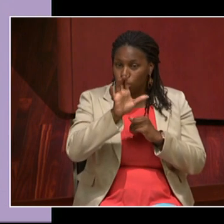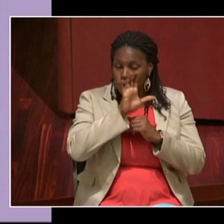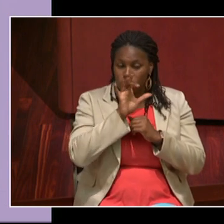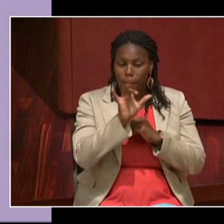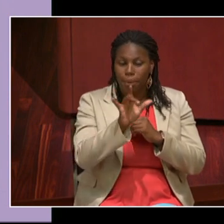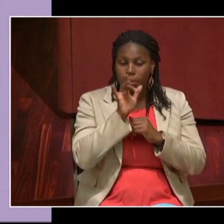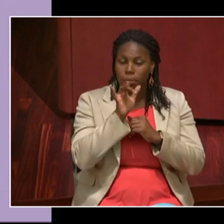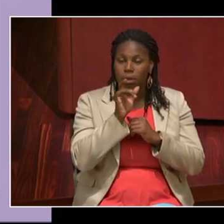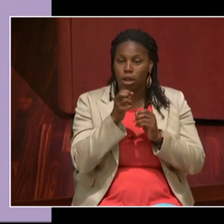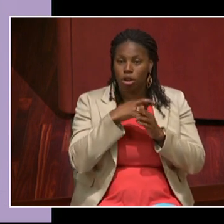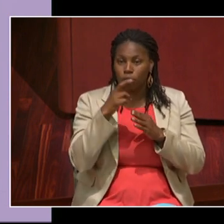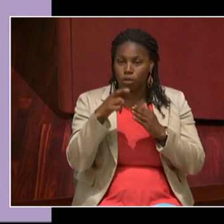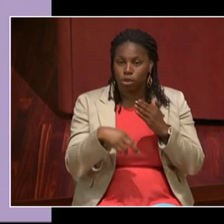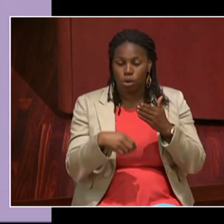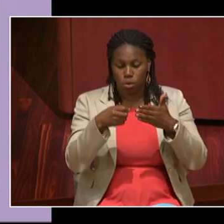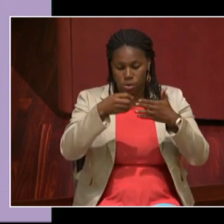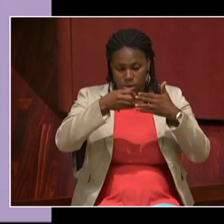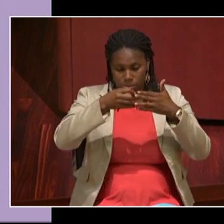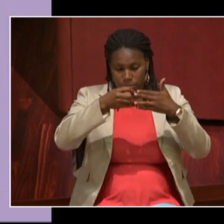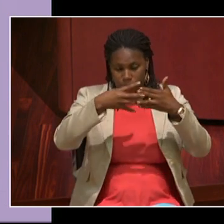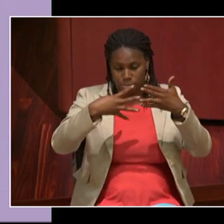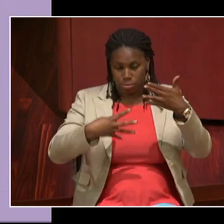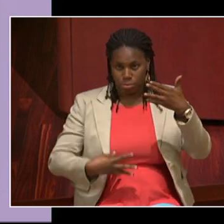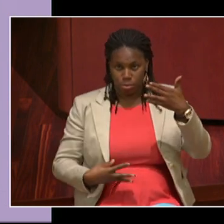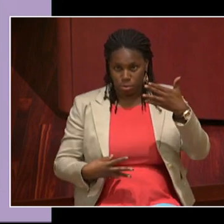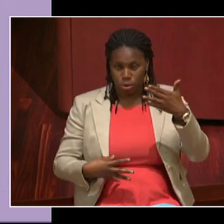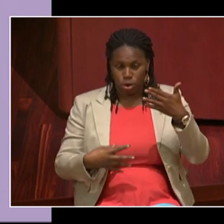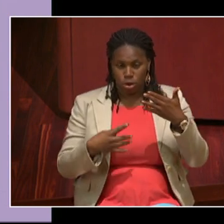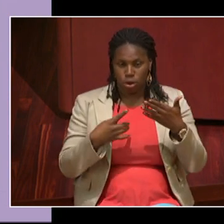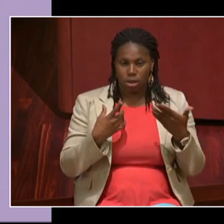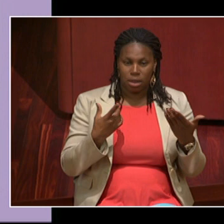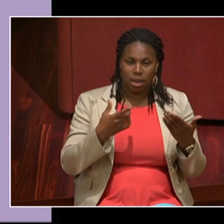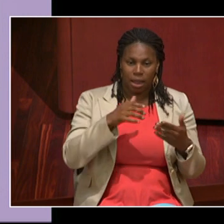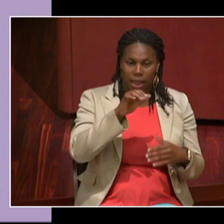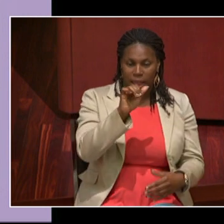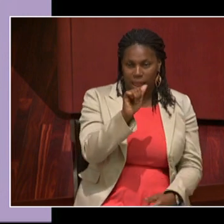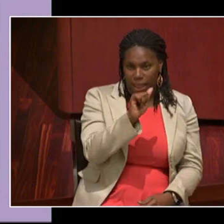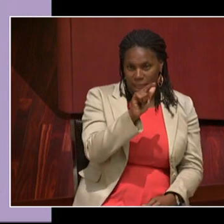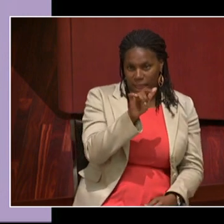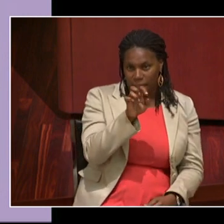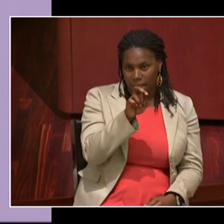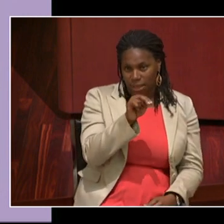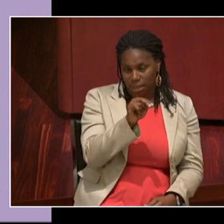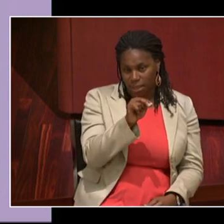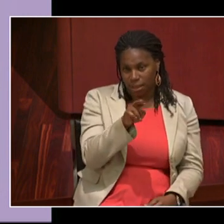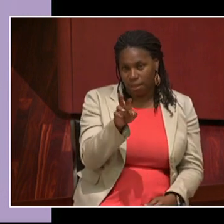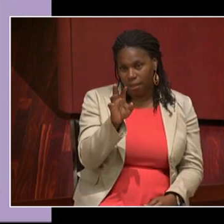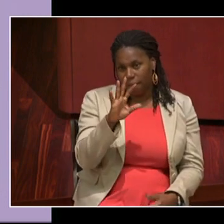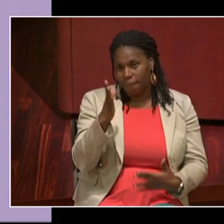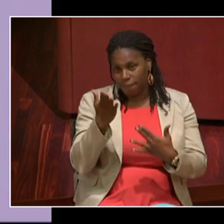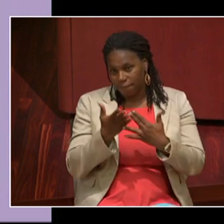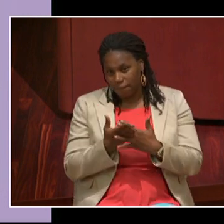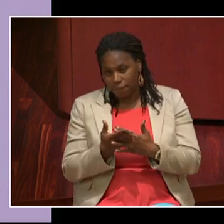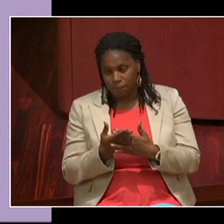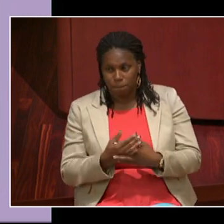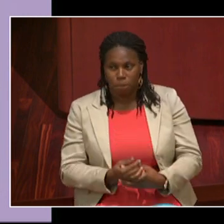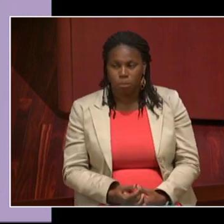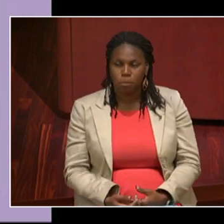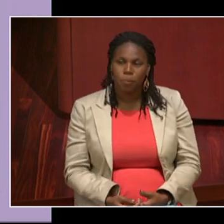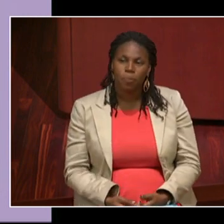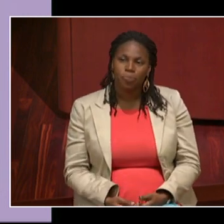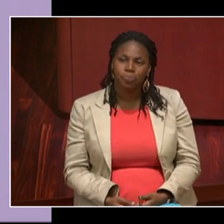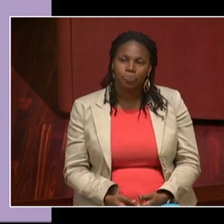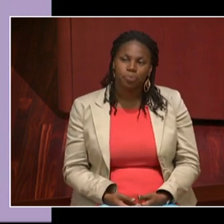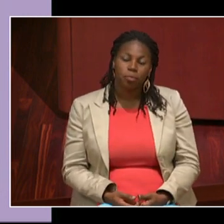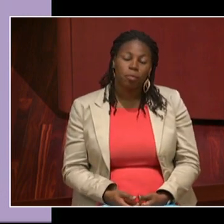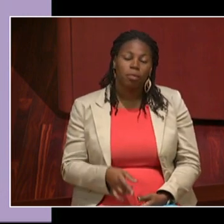populate include two series called alien case files. The first one is the ones that are maintained in the Kansas City office where